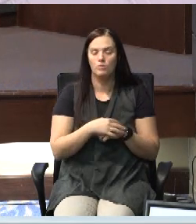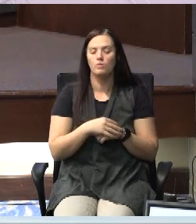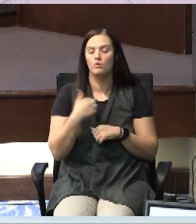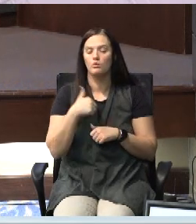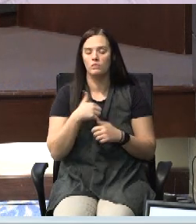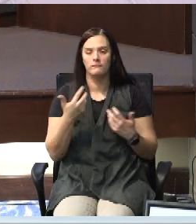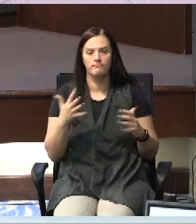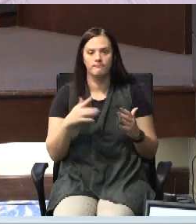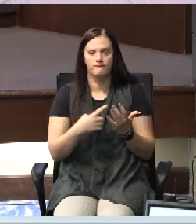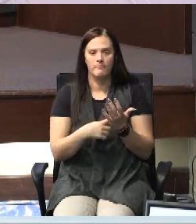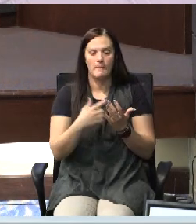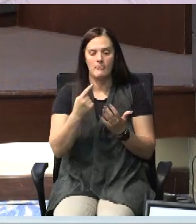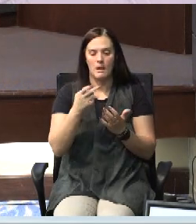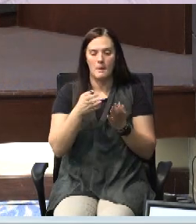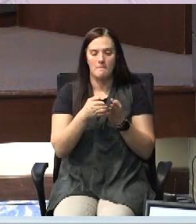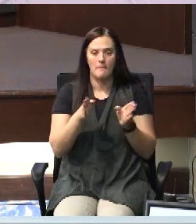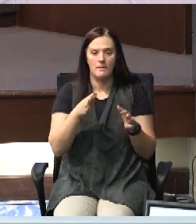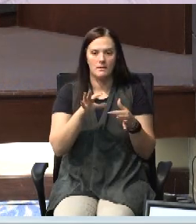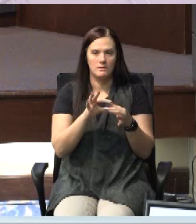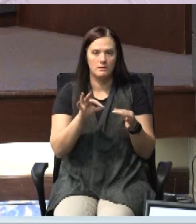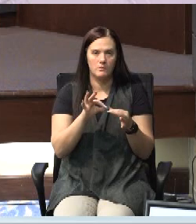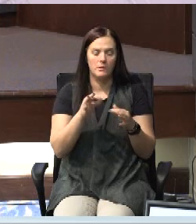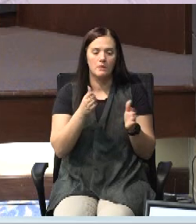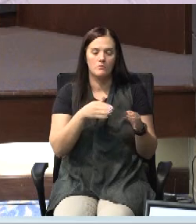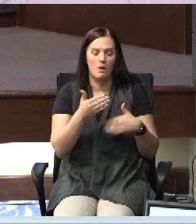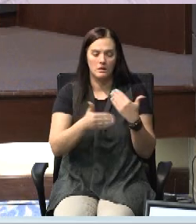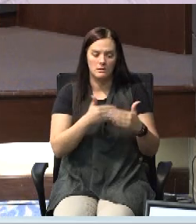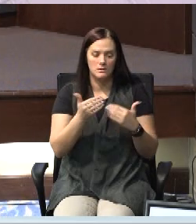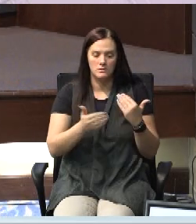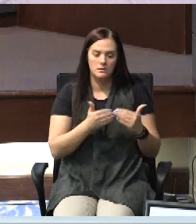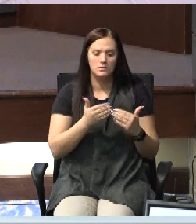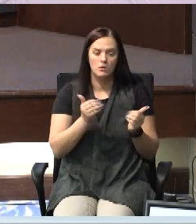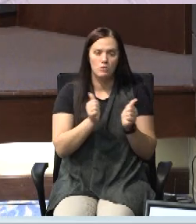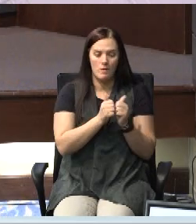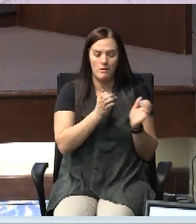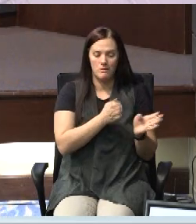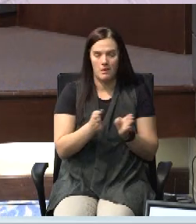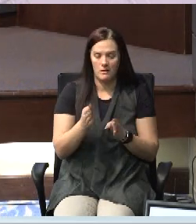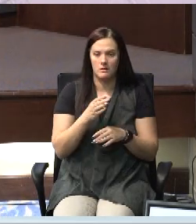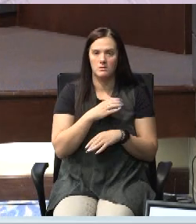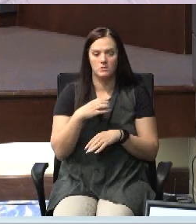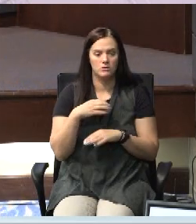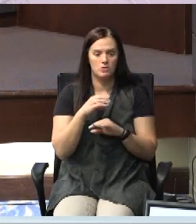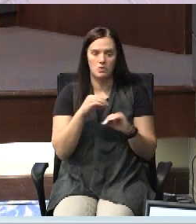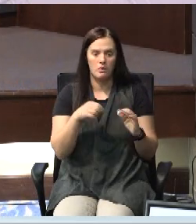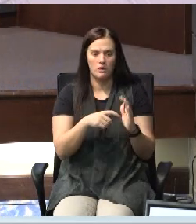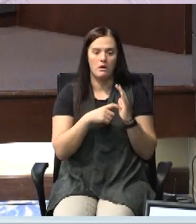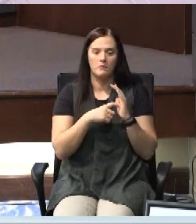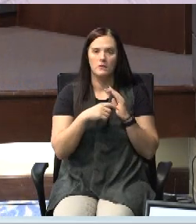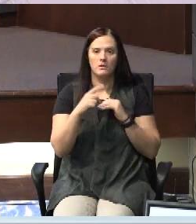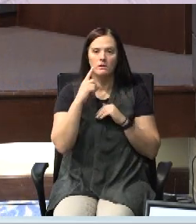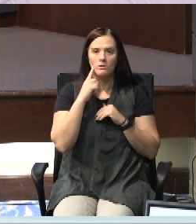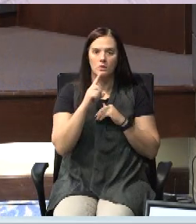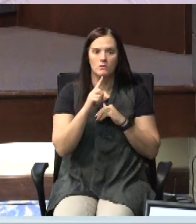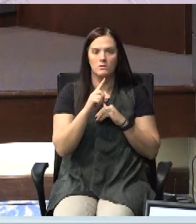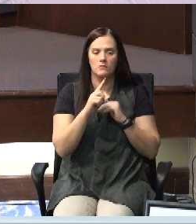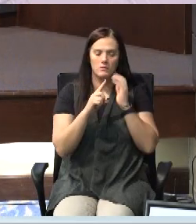That we've gone through the public hearing process with Plan Commission and all required noticing requirements for annexation of the